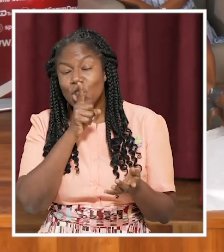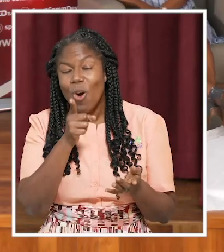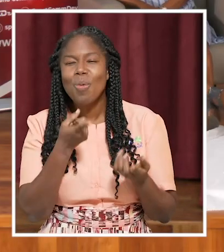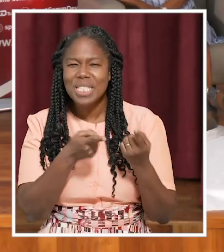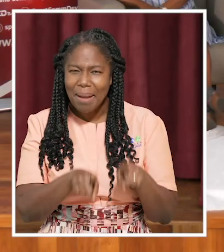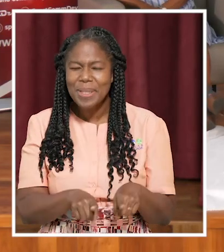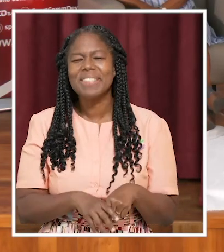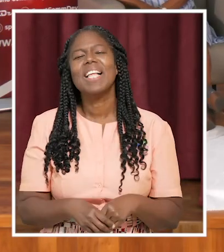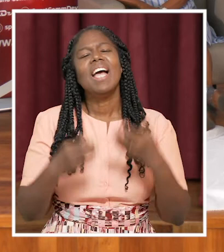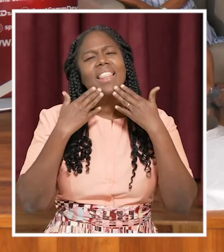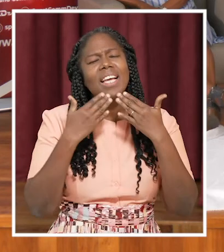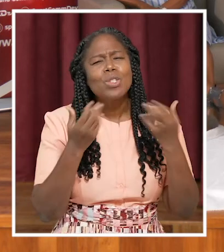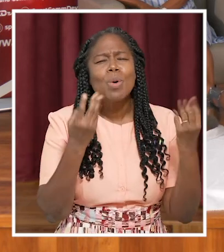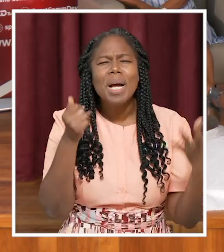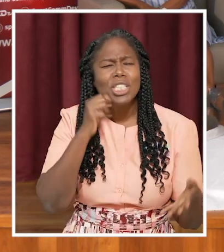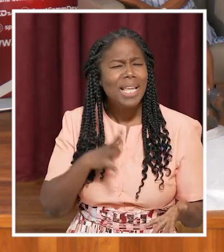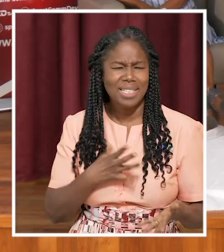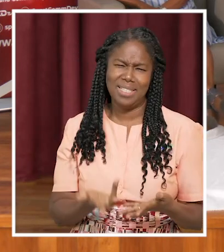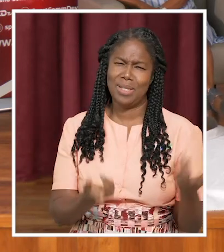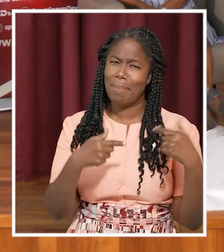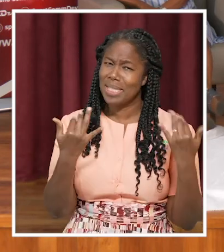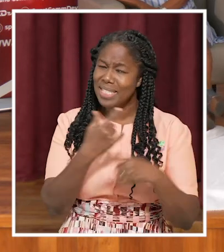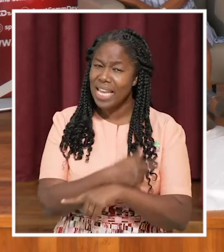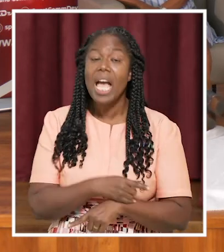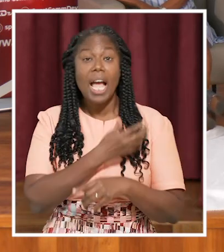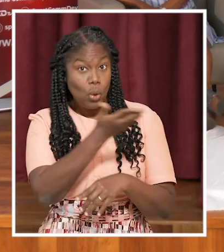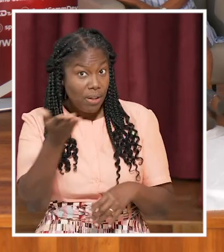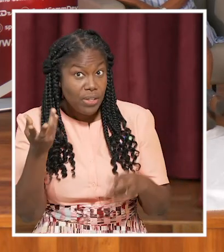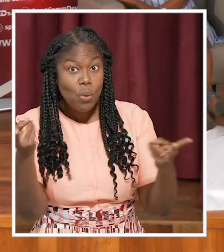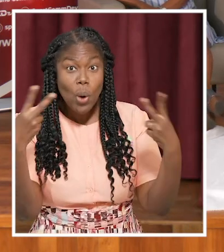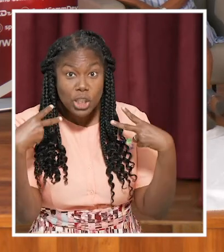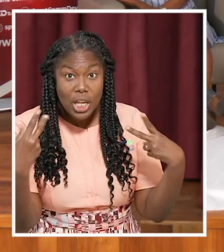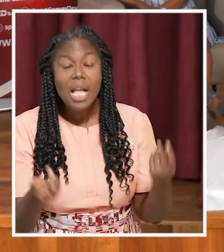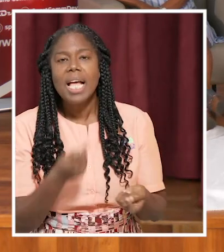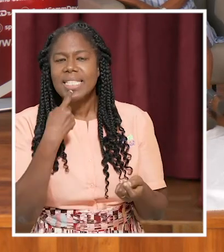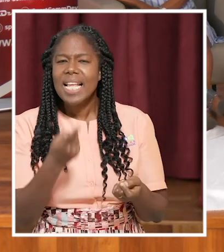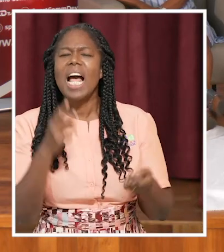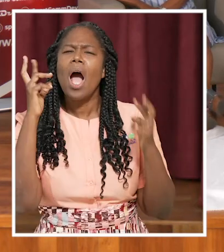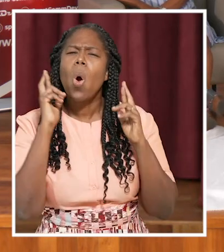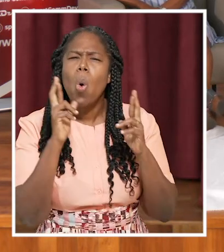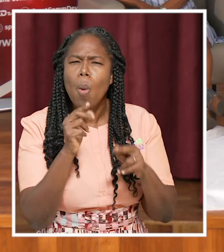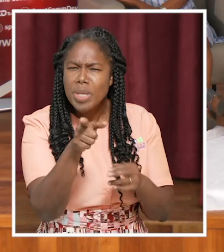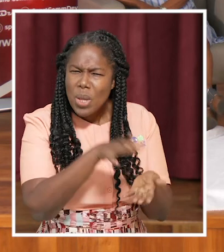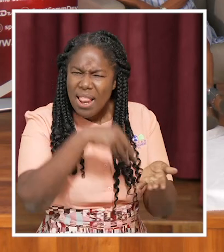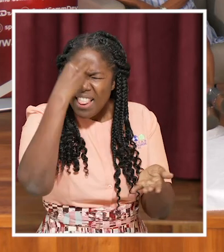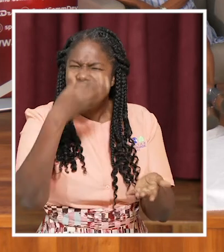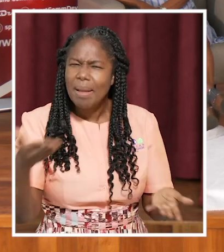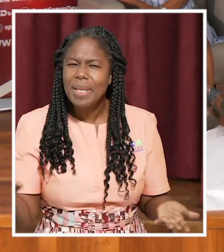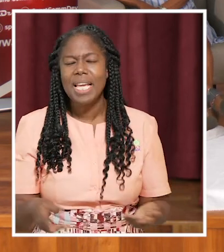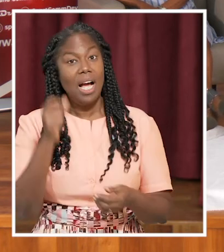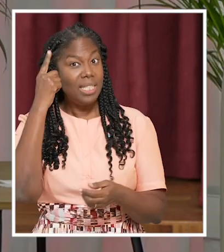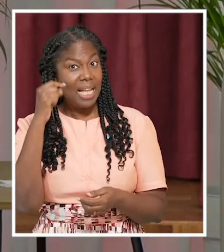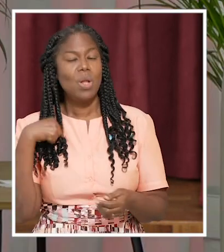I hope you learned that the mind and the body come as one, all-encompassing. We are one body.